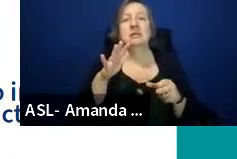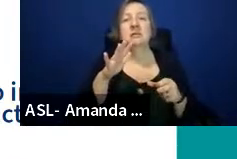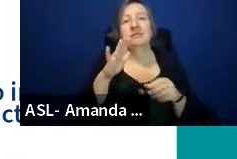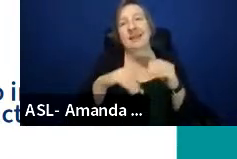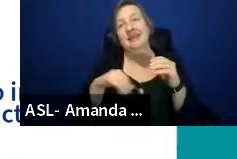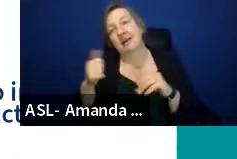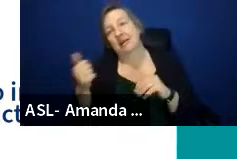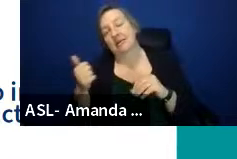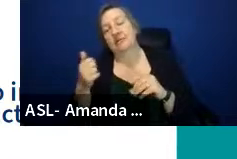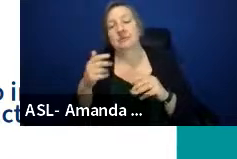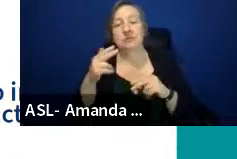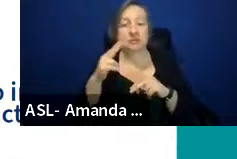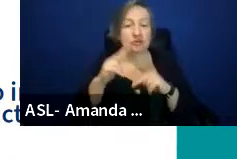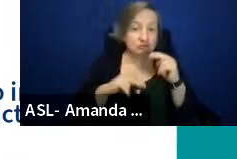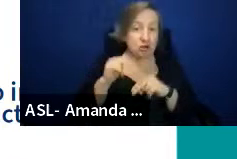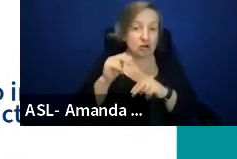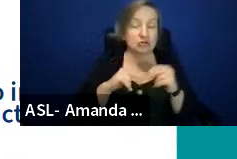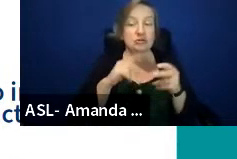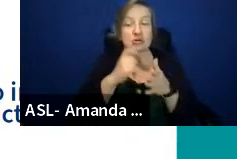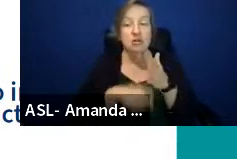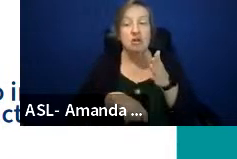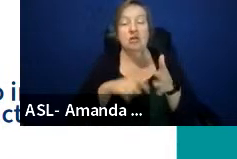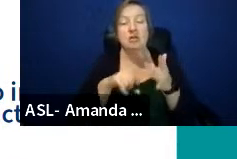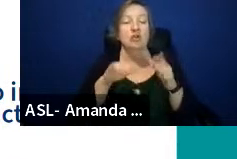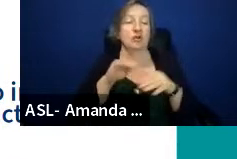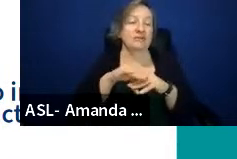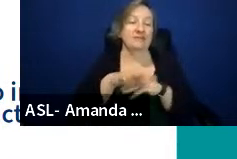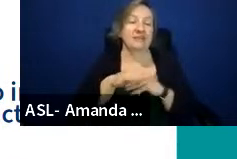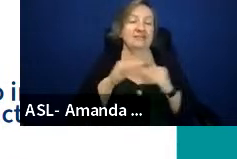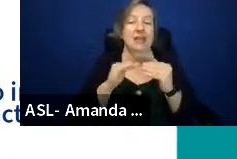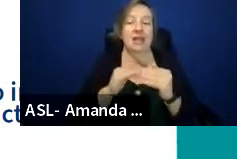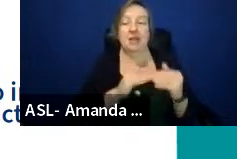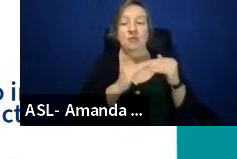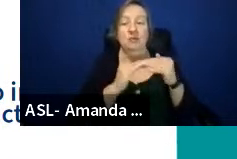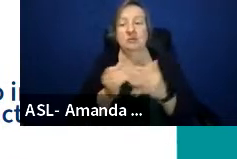construction impacts could disproportionately impact equity priority communities.